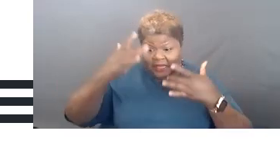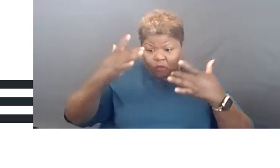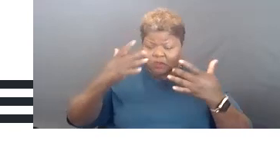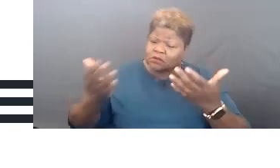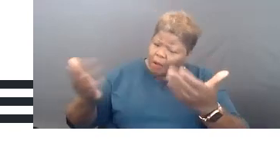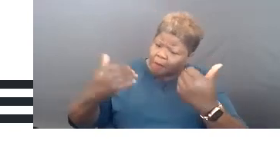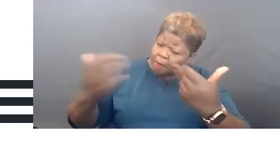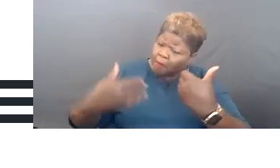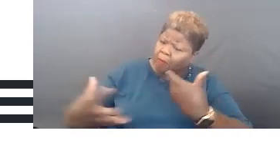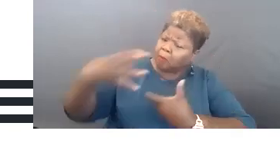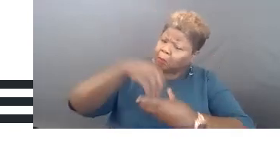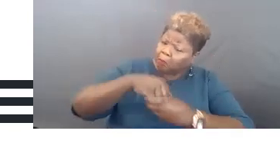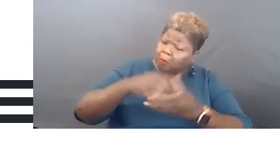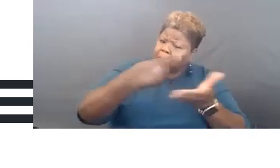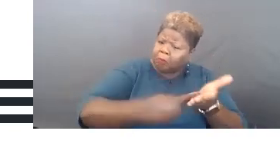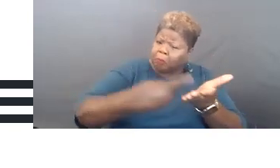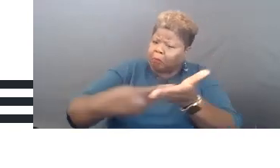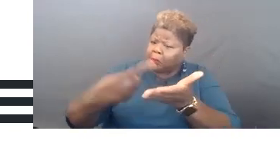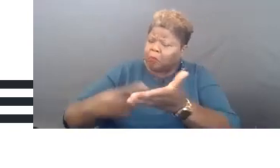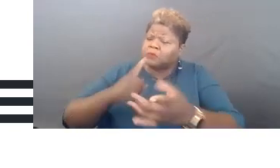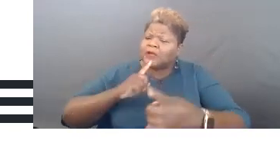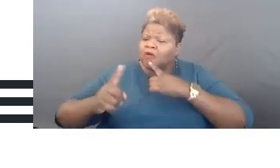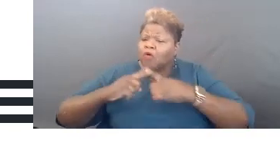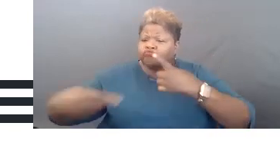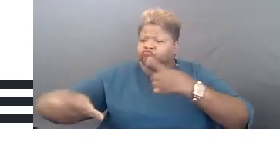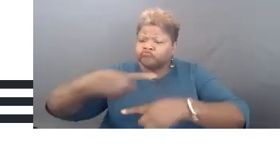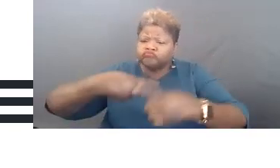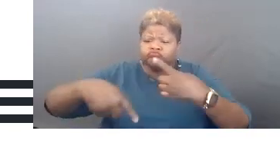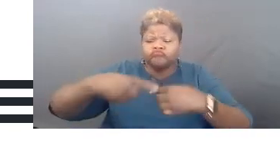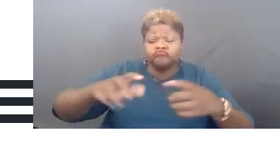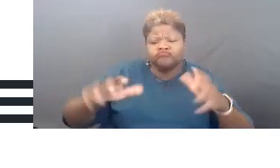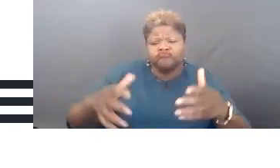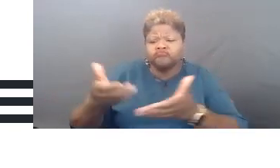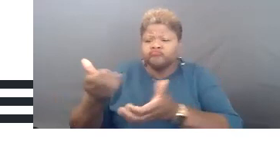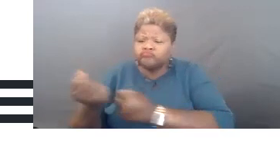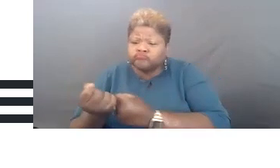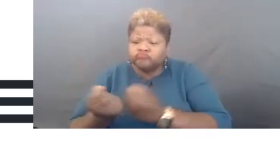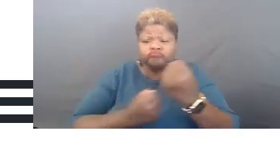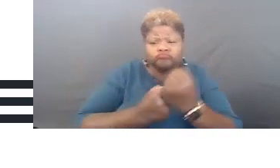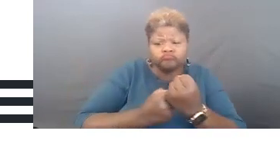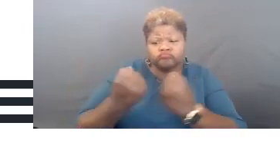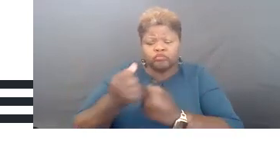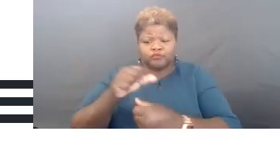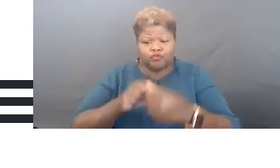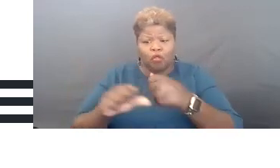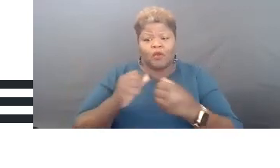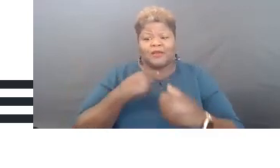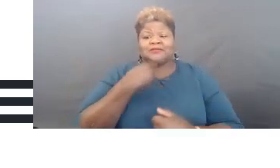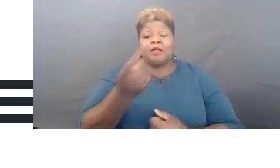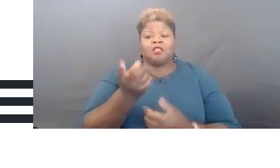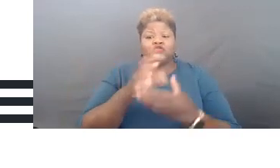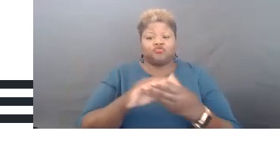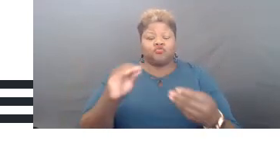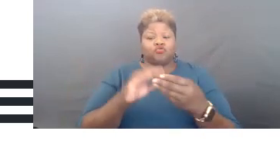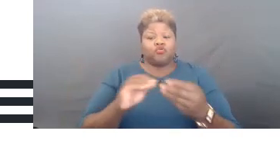table and discuss it. Let's come together. Let's make sure that we're validating one another and making sure that we are telling the stories that need to be